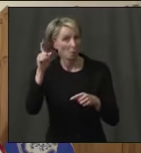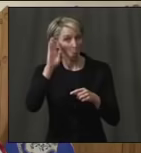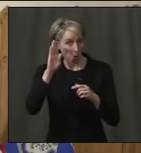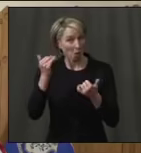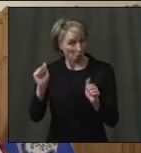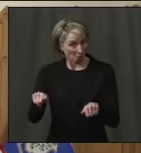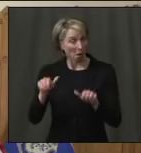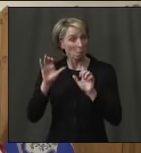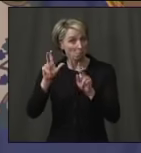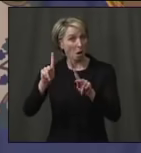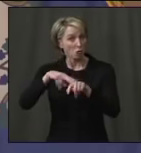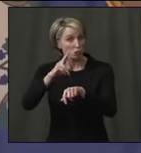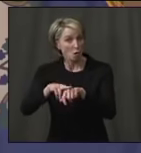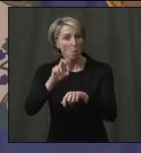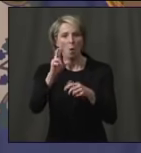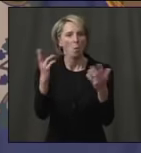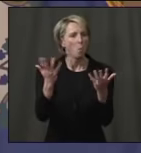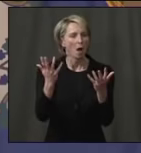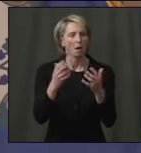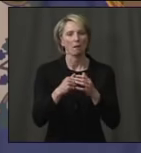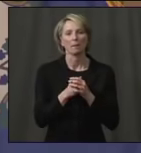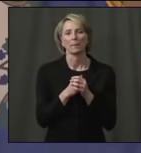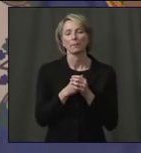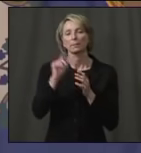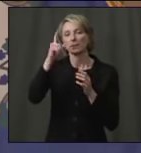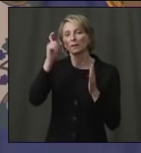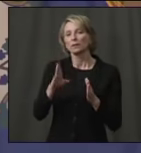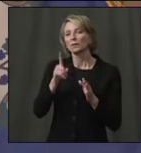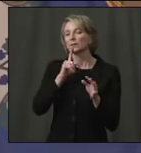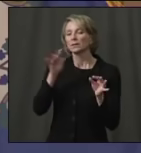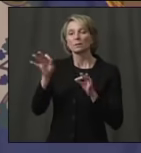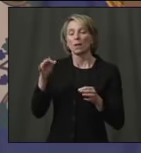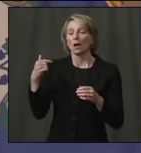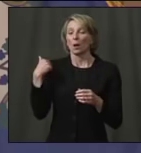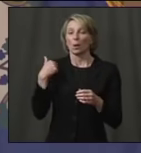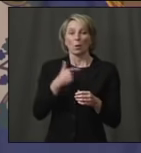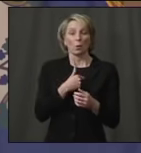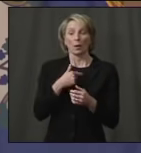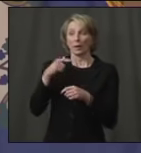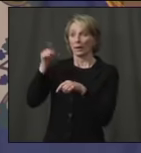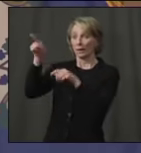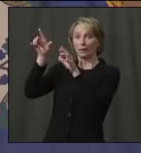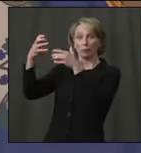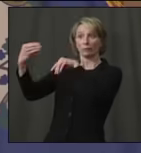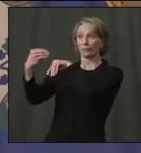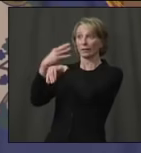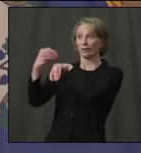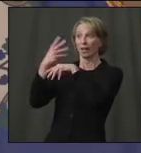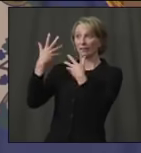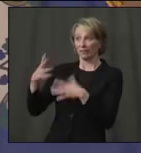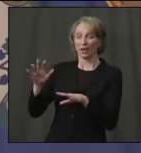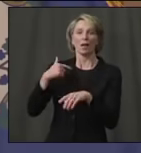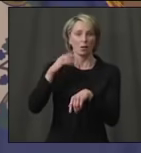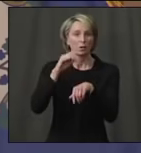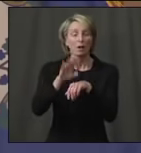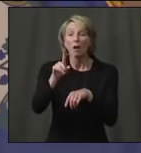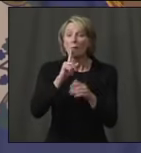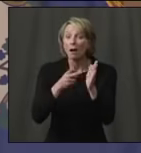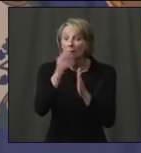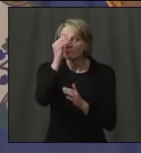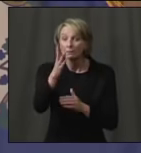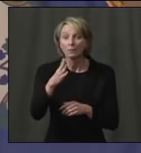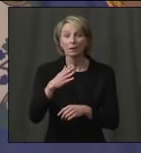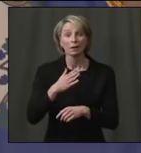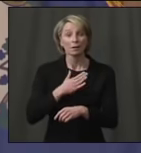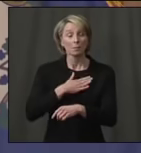That we're going to give them the very best guidance we can as soon as we can. Look, I've got a daughter getting married